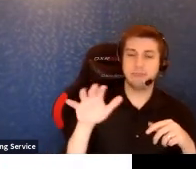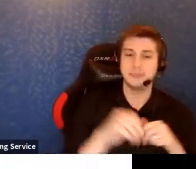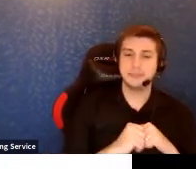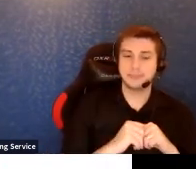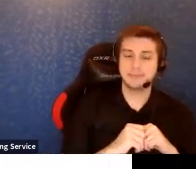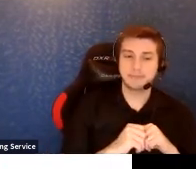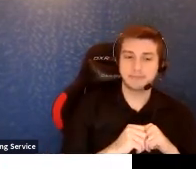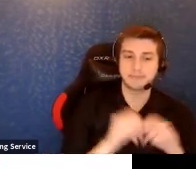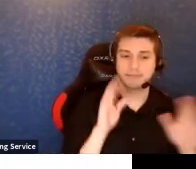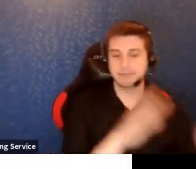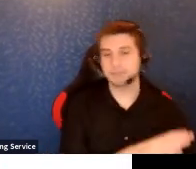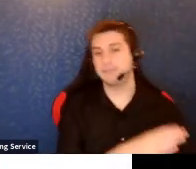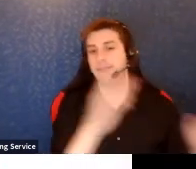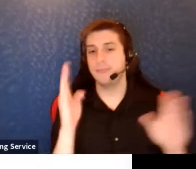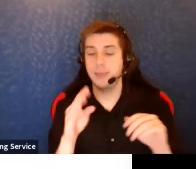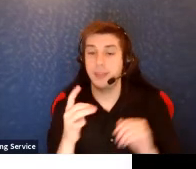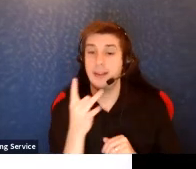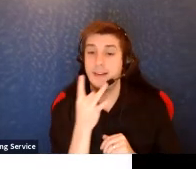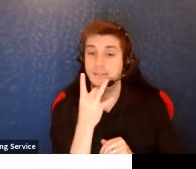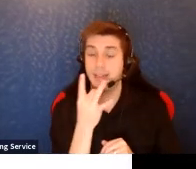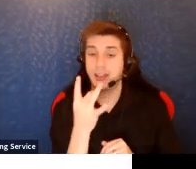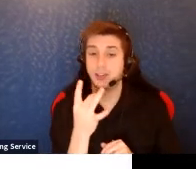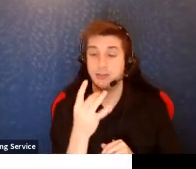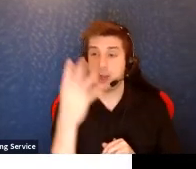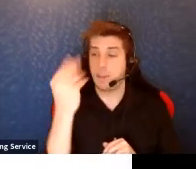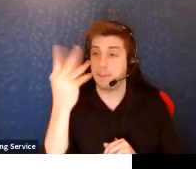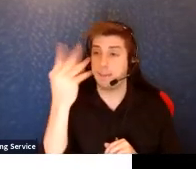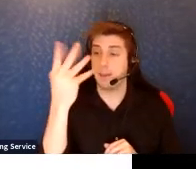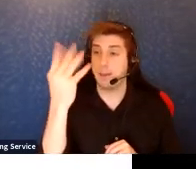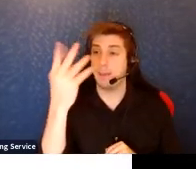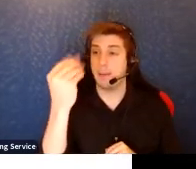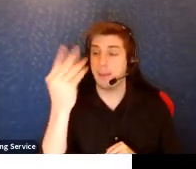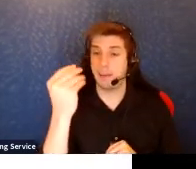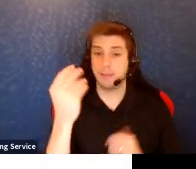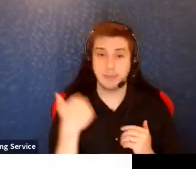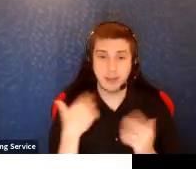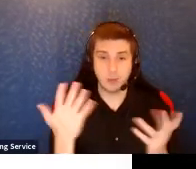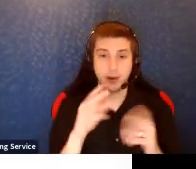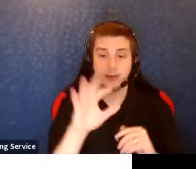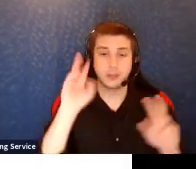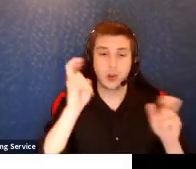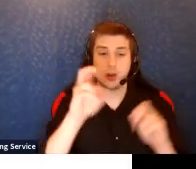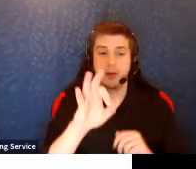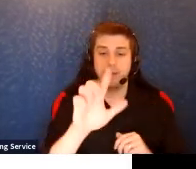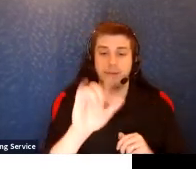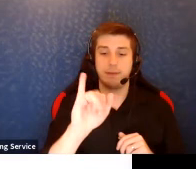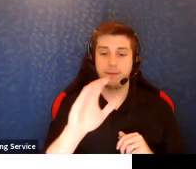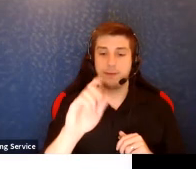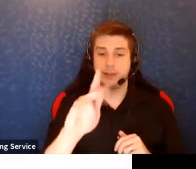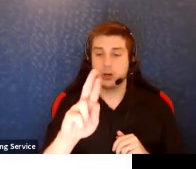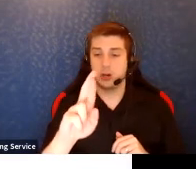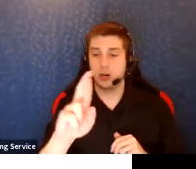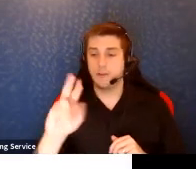Now, if we look at flashing lights too often, we might end up with flicker vertigo. So this is caused by low frequency